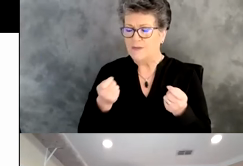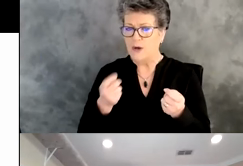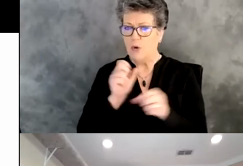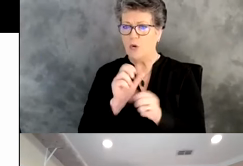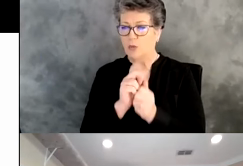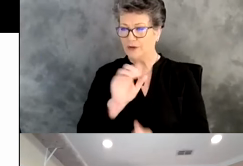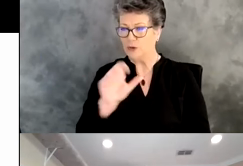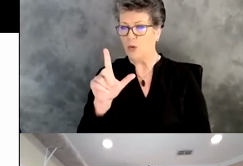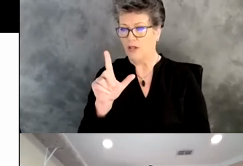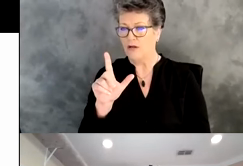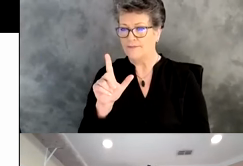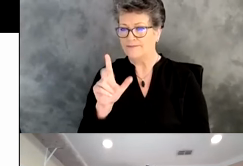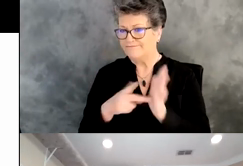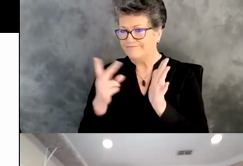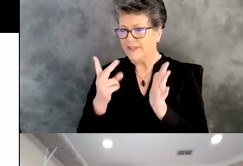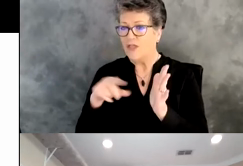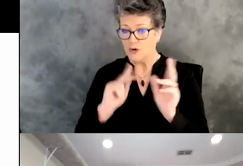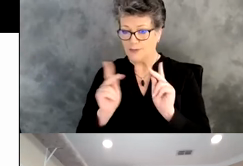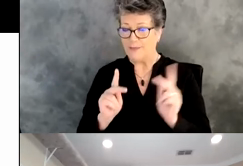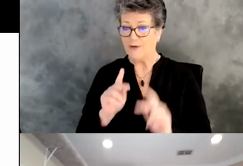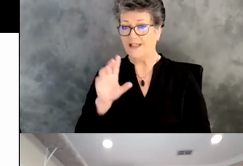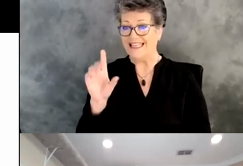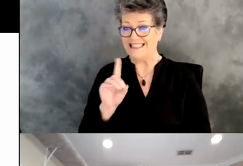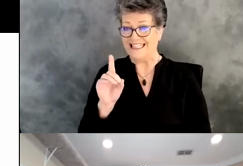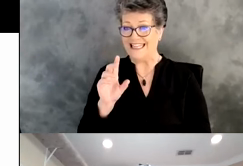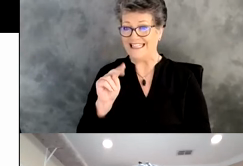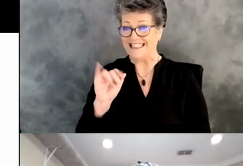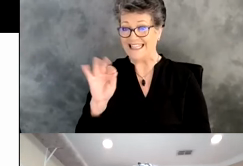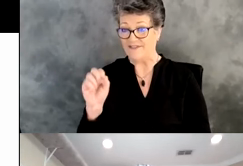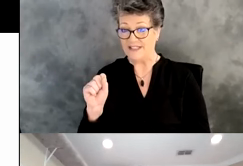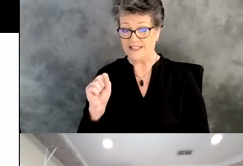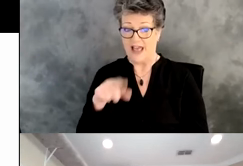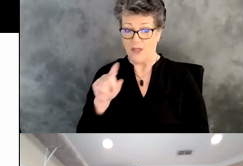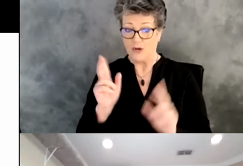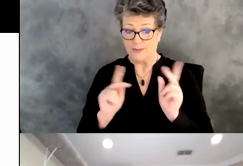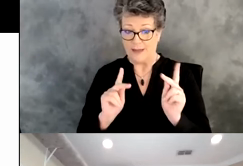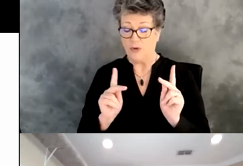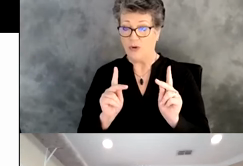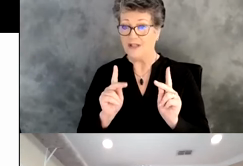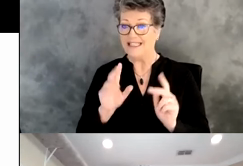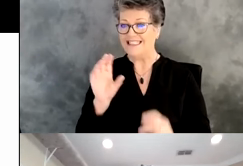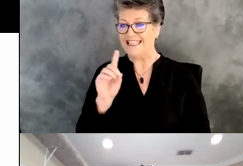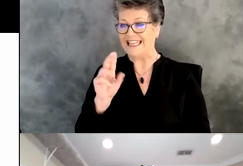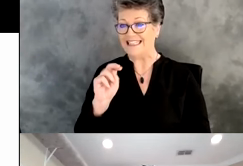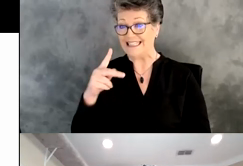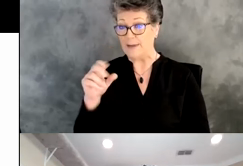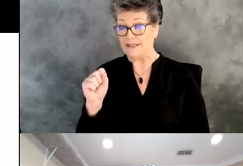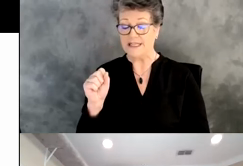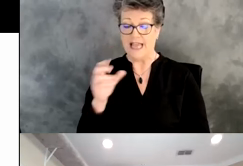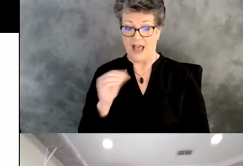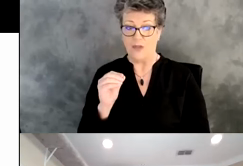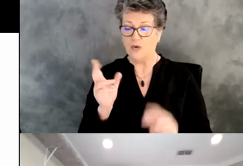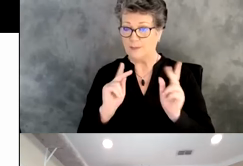duals, especially those in D-SNPs, as well as digging into the long-term care populations of focus. I know we're having continued